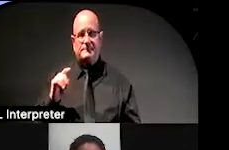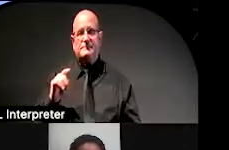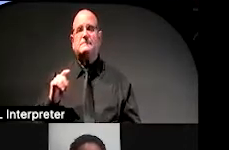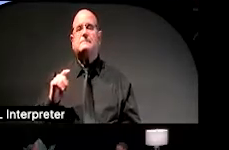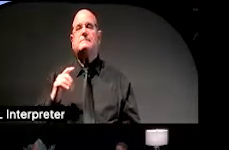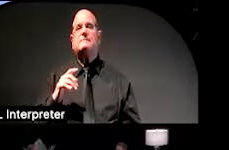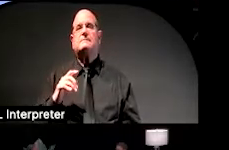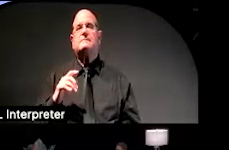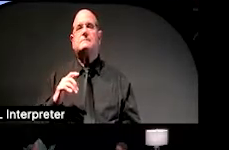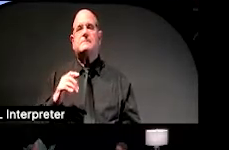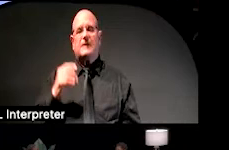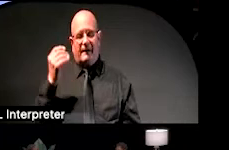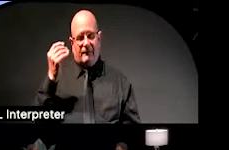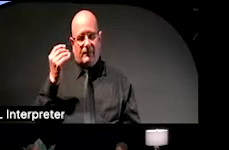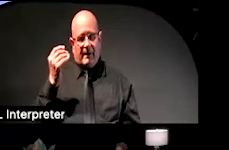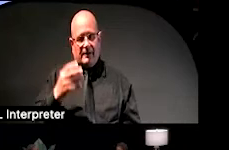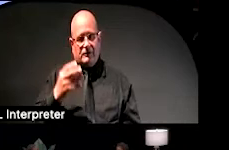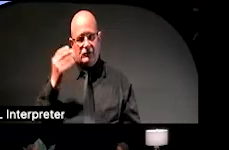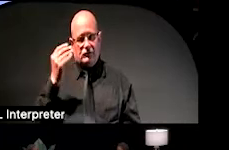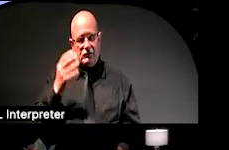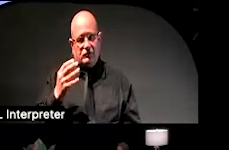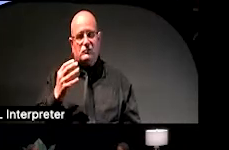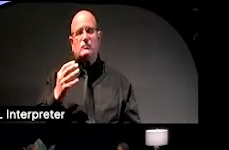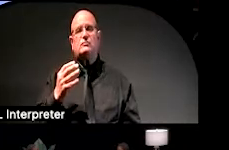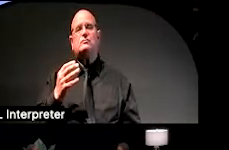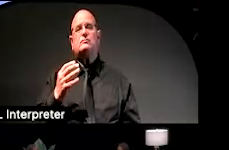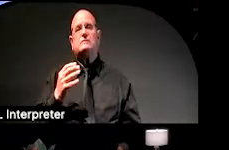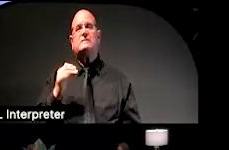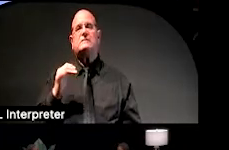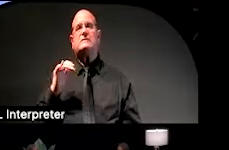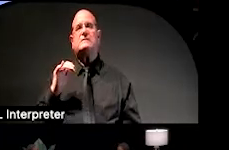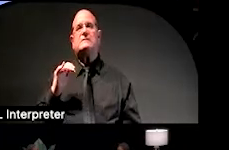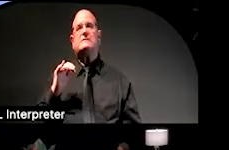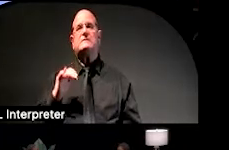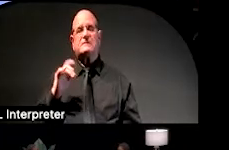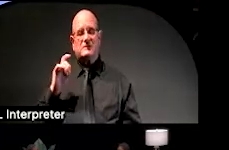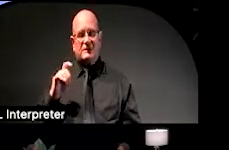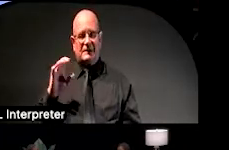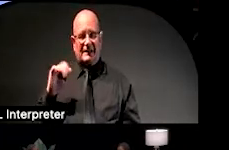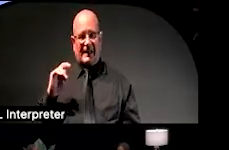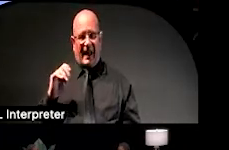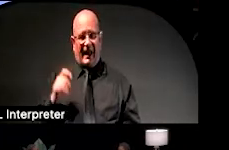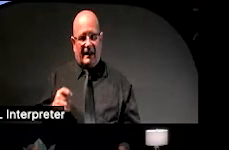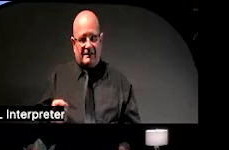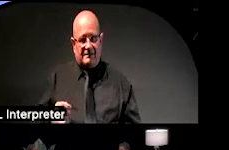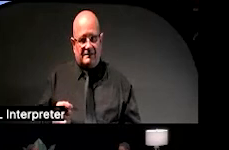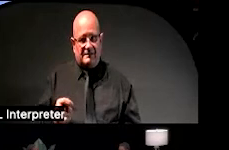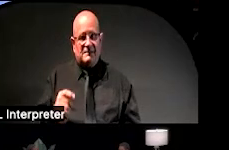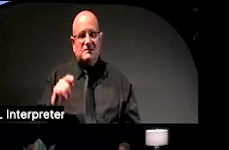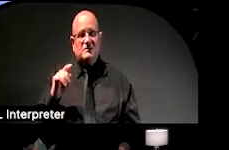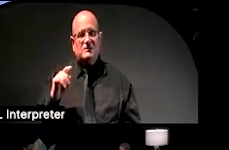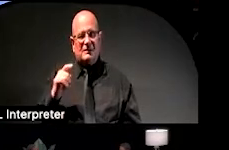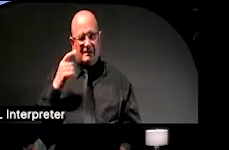the information that came with when she needed the cane, and how when she was in I